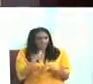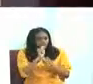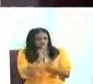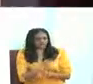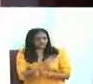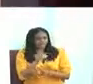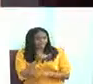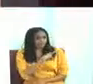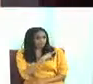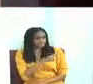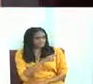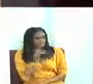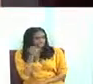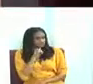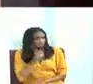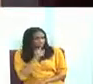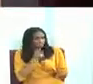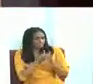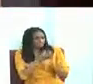readily accepted.